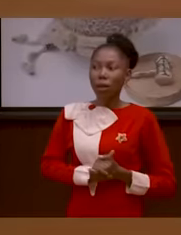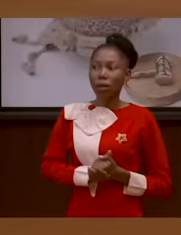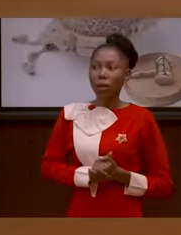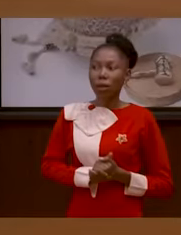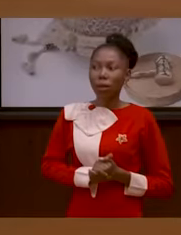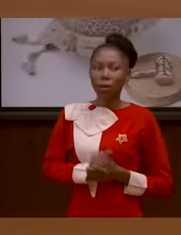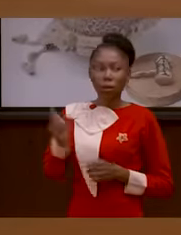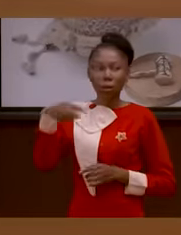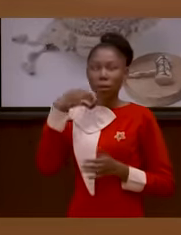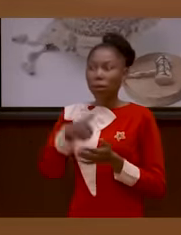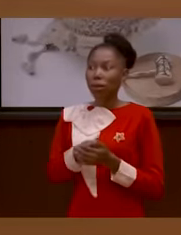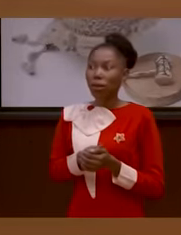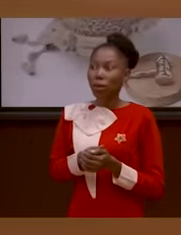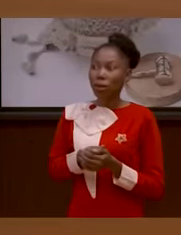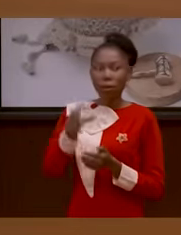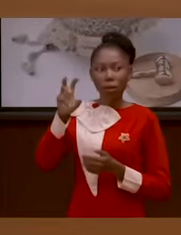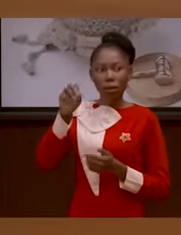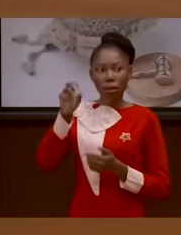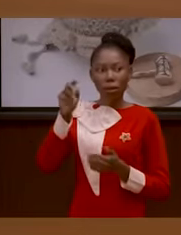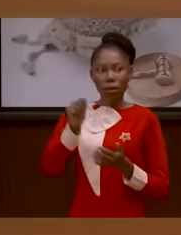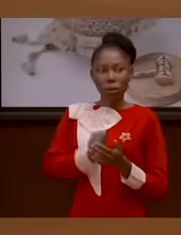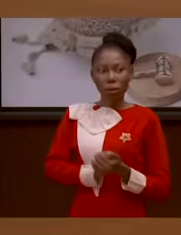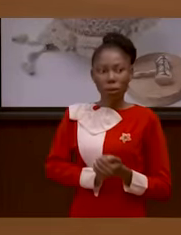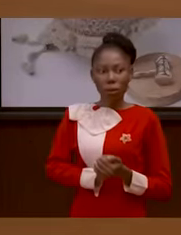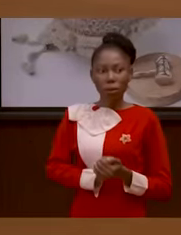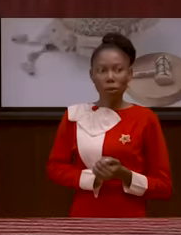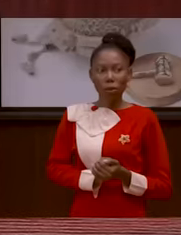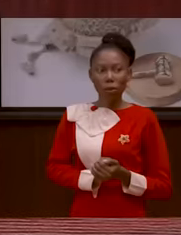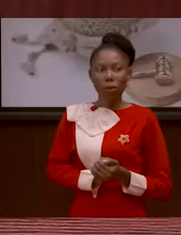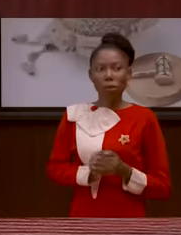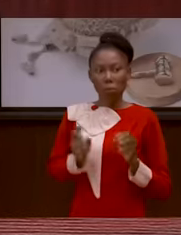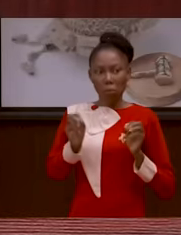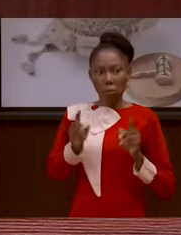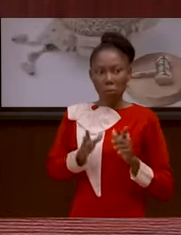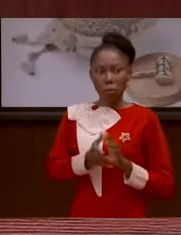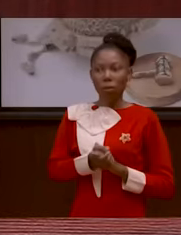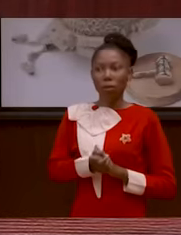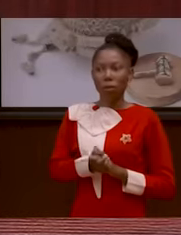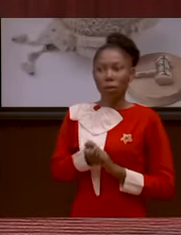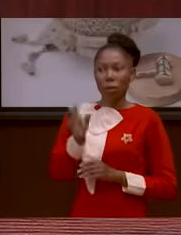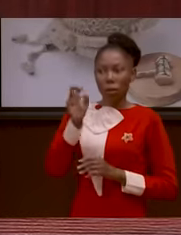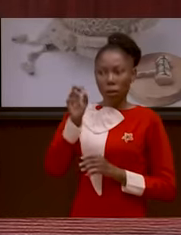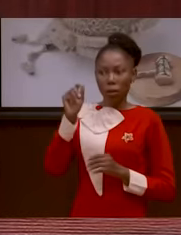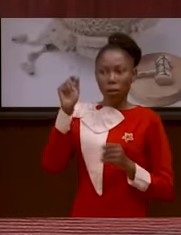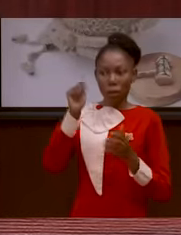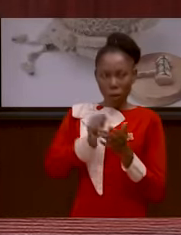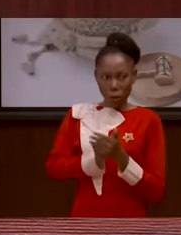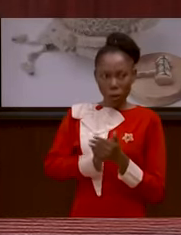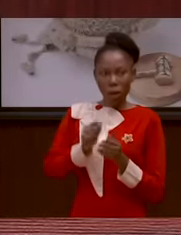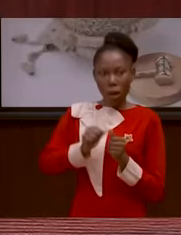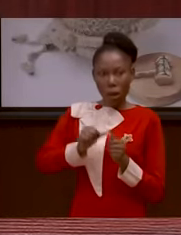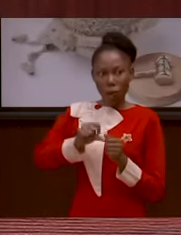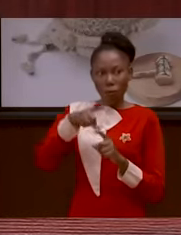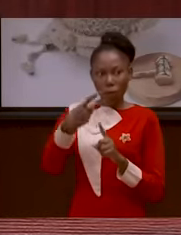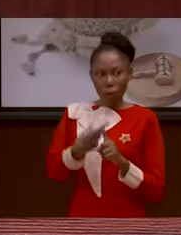month? 30,000. How much? 30,000. 30,000. That's not bad. Let's start with that for now. Mm. Start with